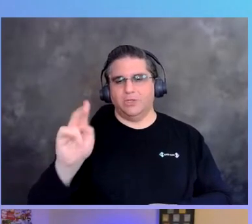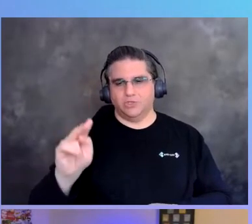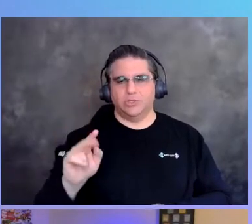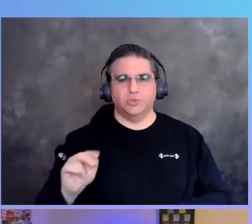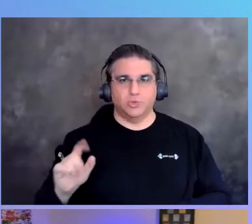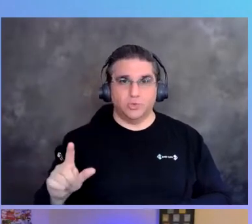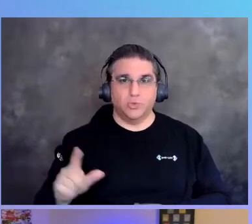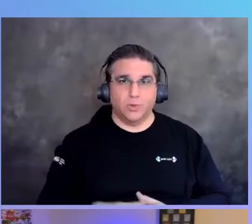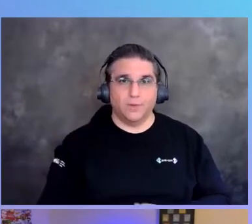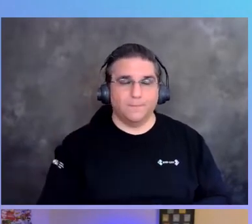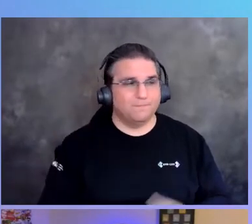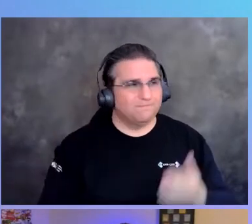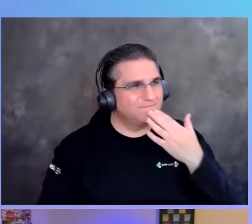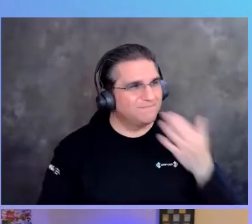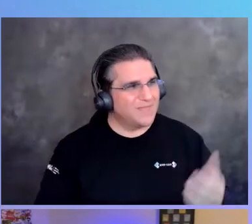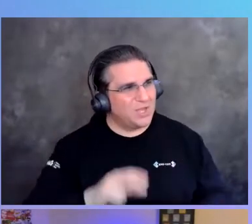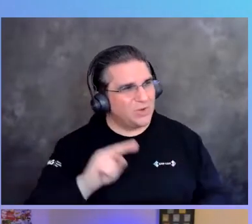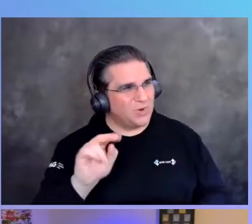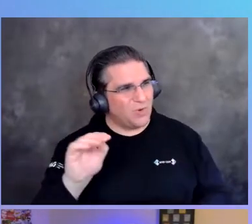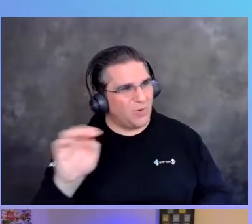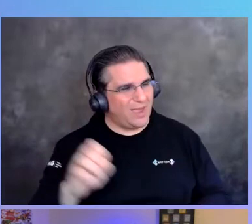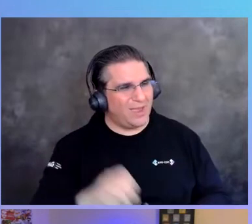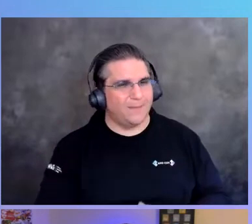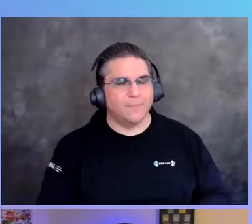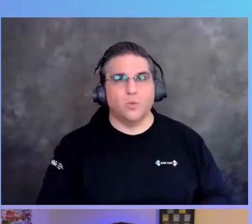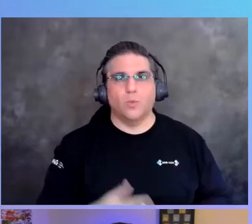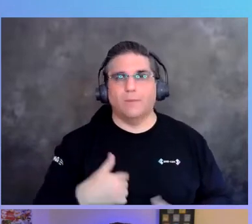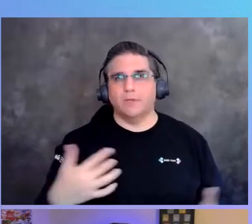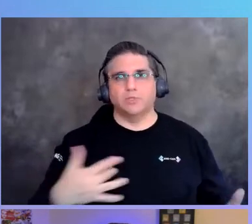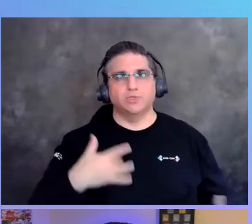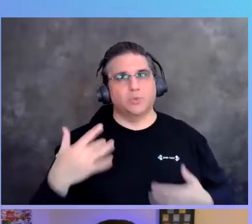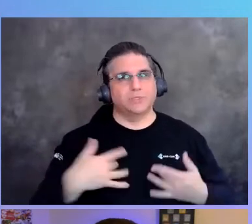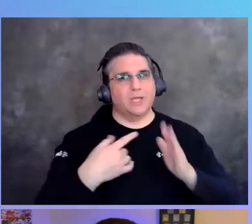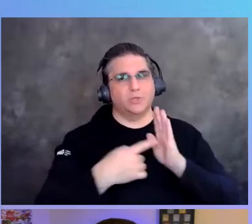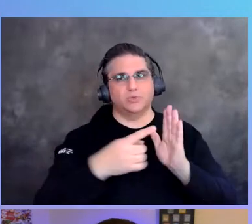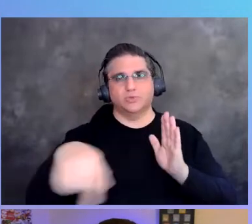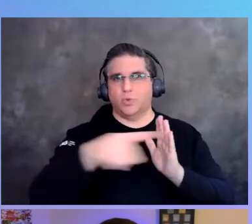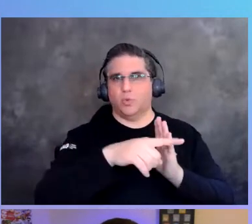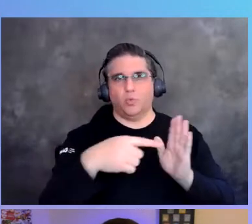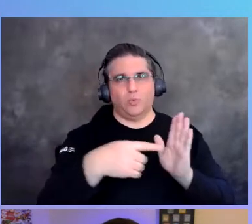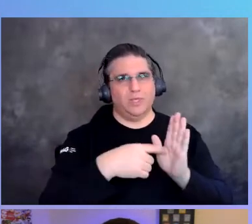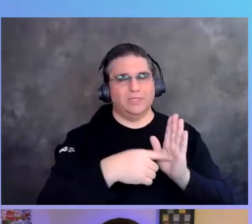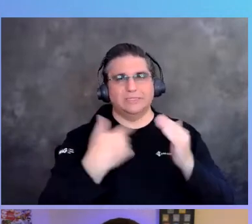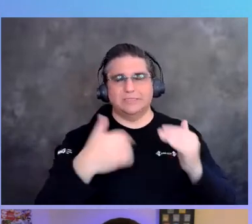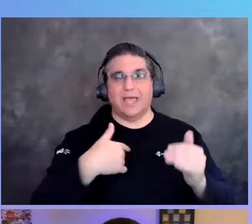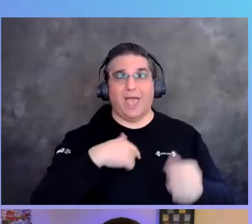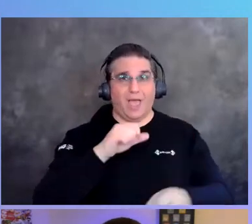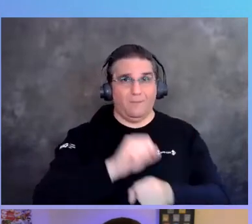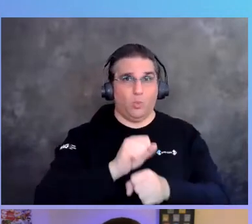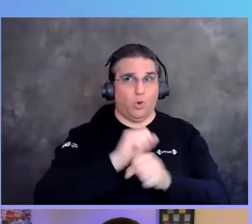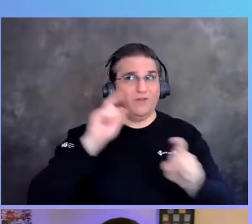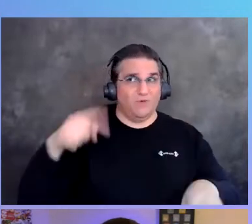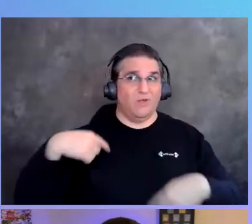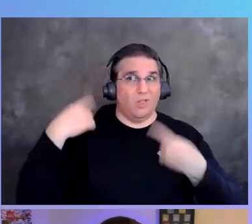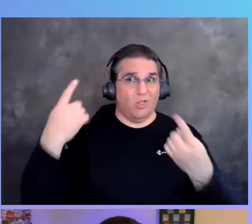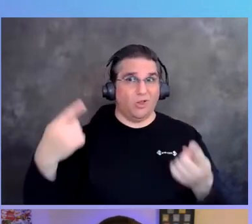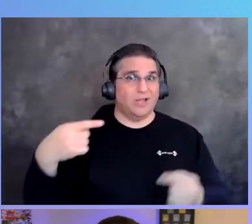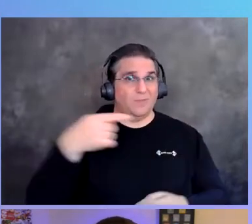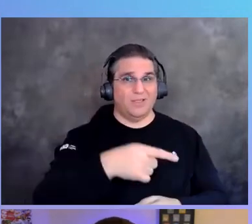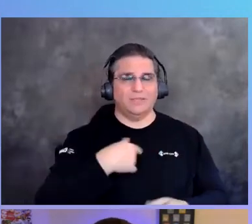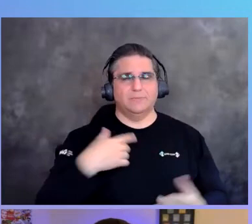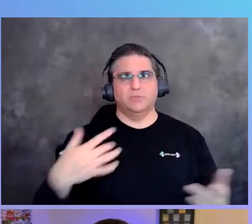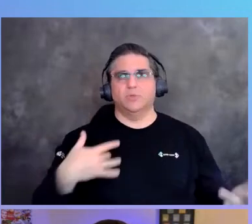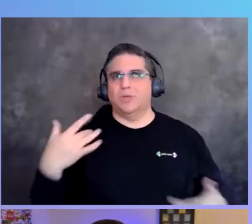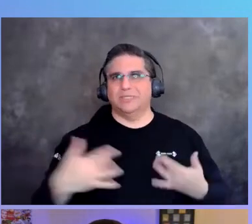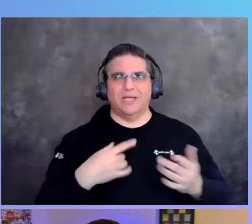Thank you, Noe. I'm so excited to show this off to you all. I've been working on this for a very long time, and it's so exciting just to